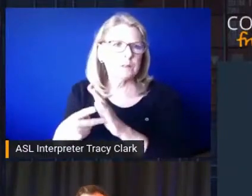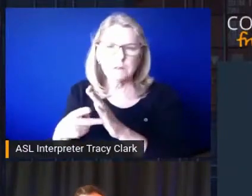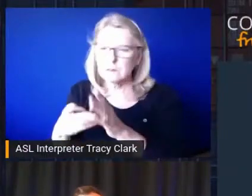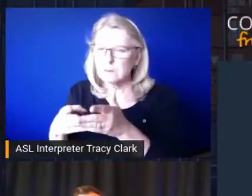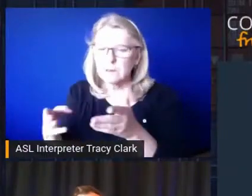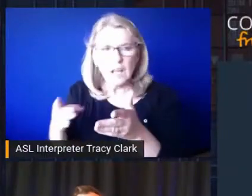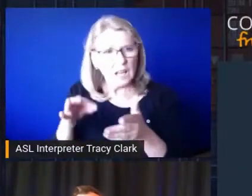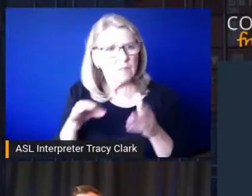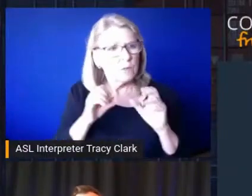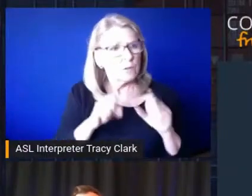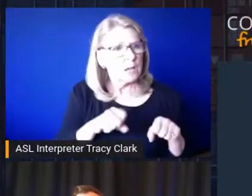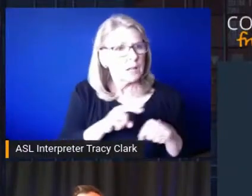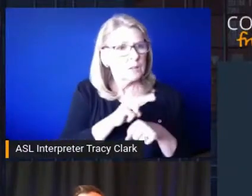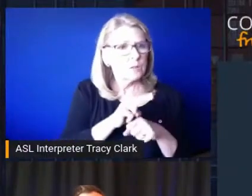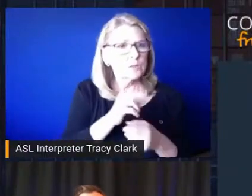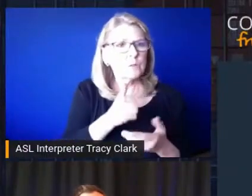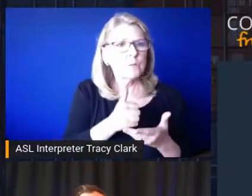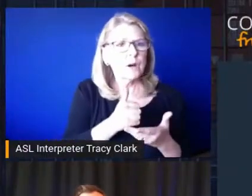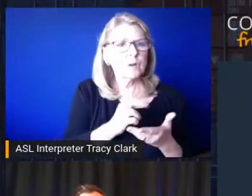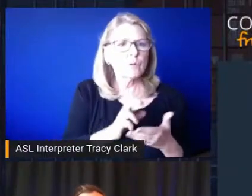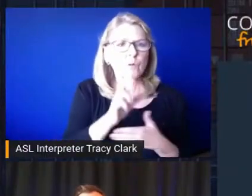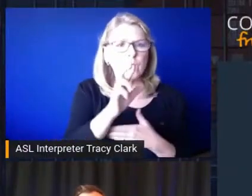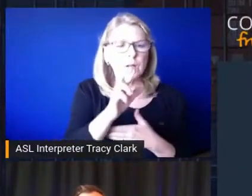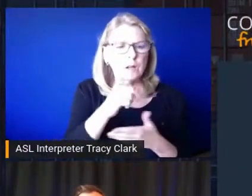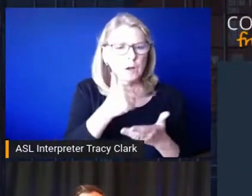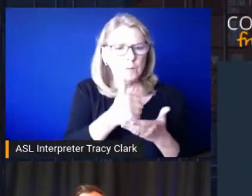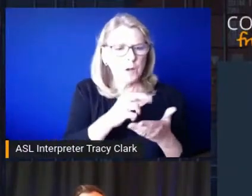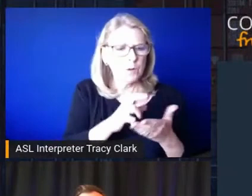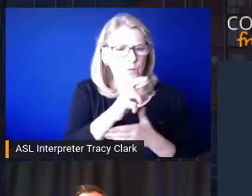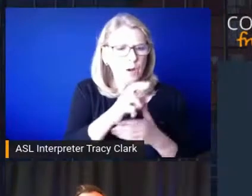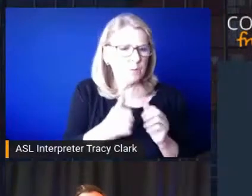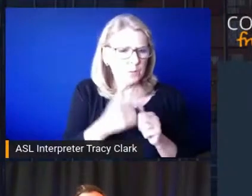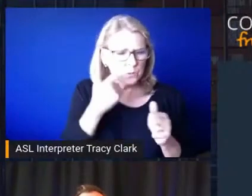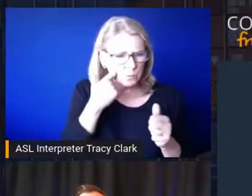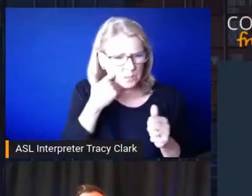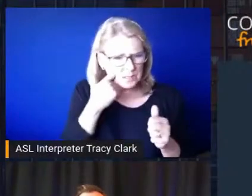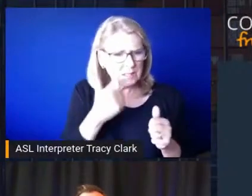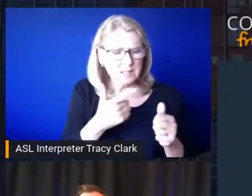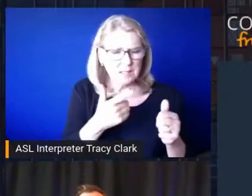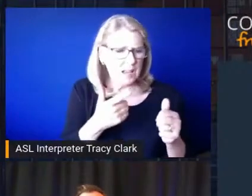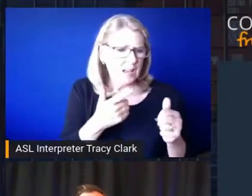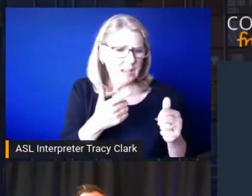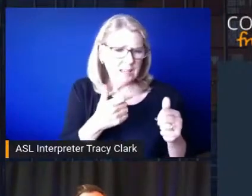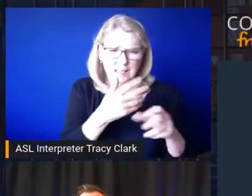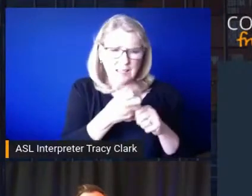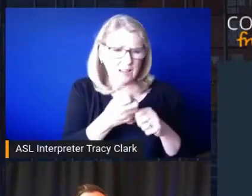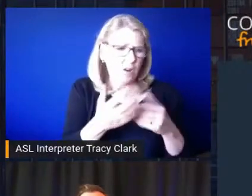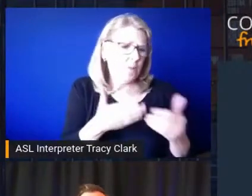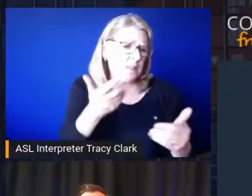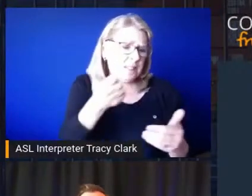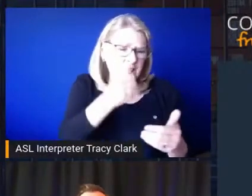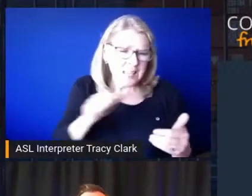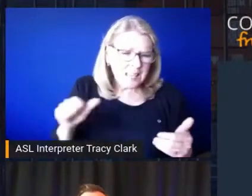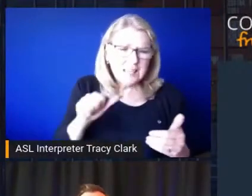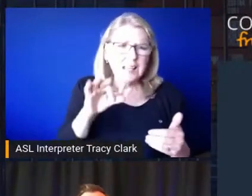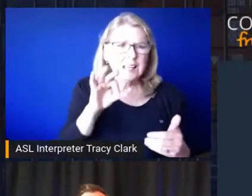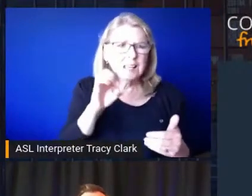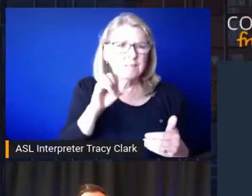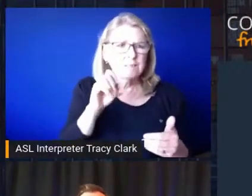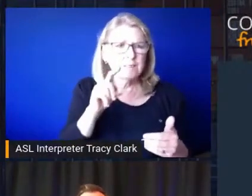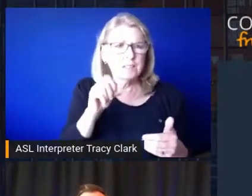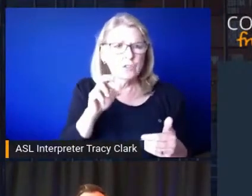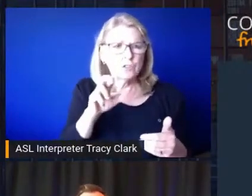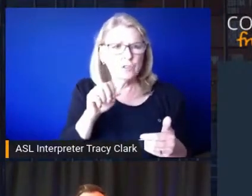Bottlerocket with the latest kernel, with the eBPF features, or any features basically enabled by the kernel, and secure by